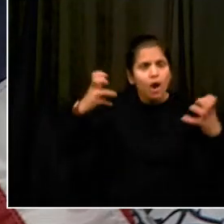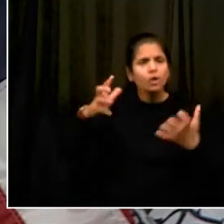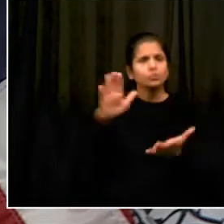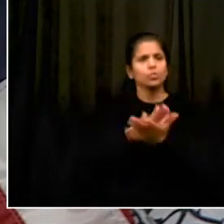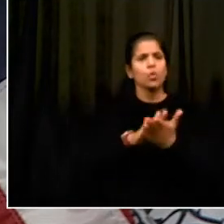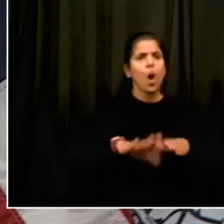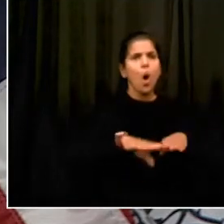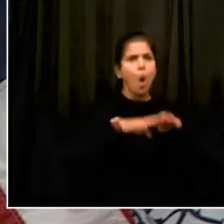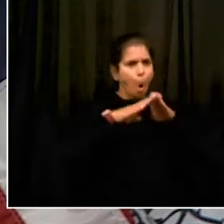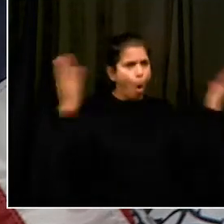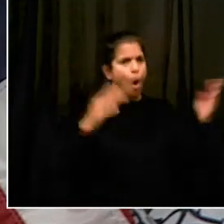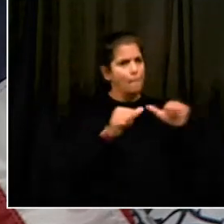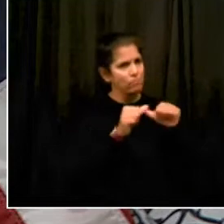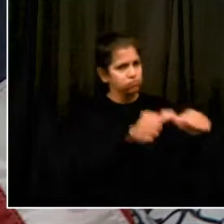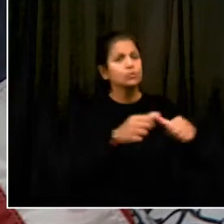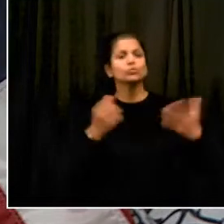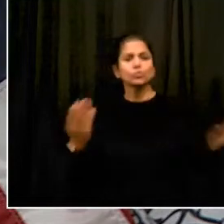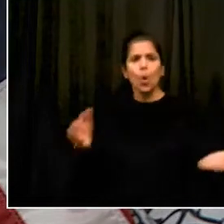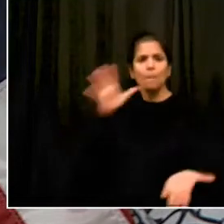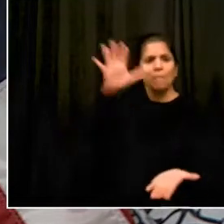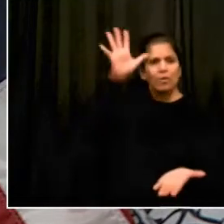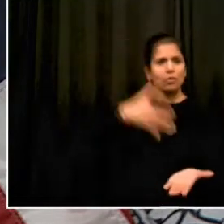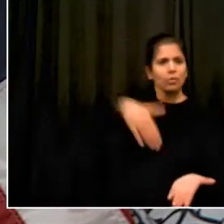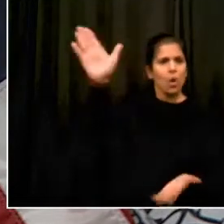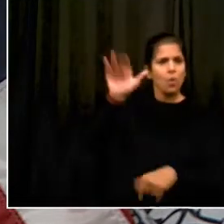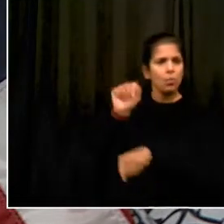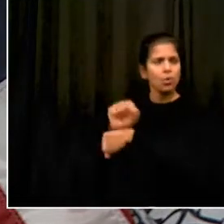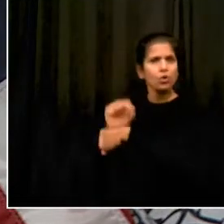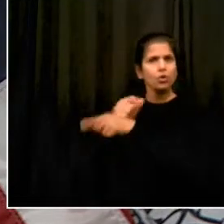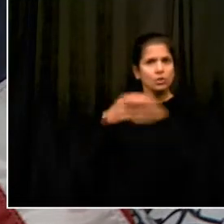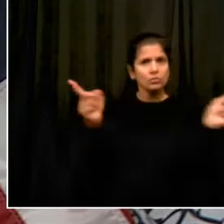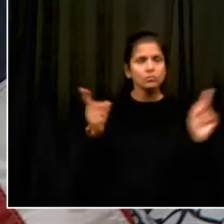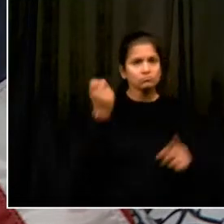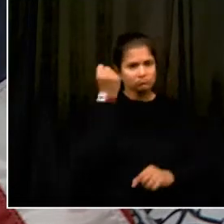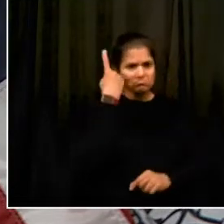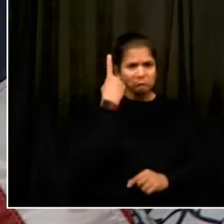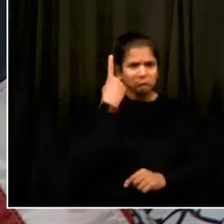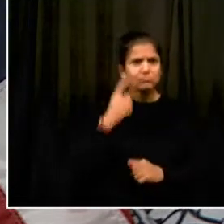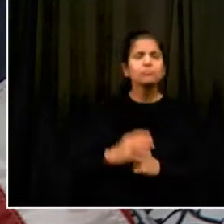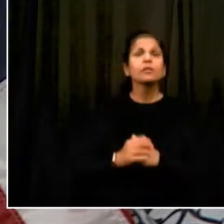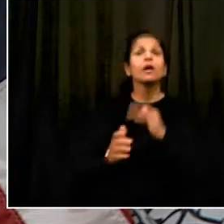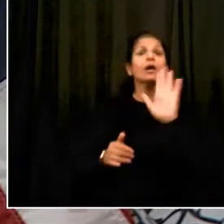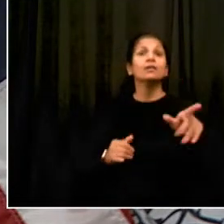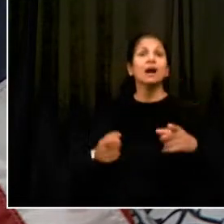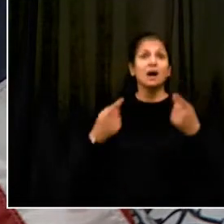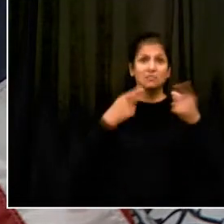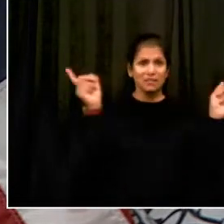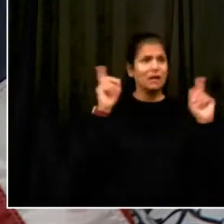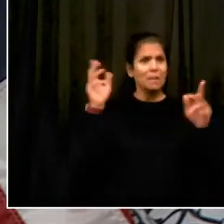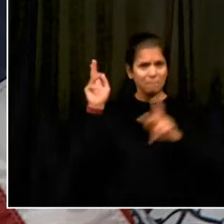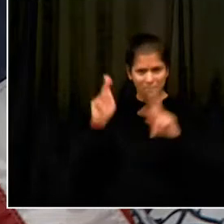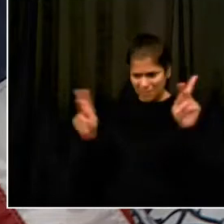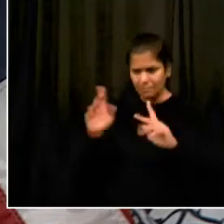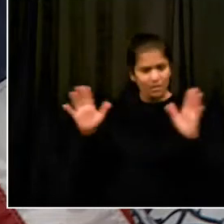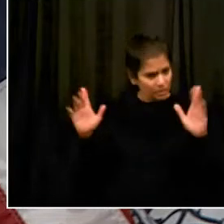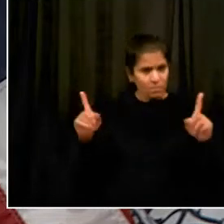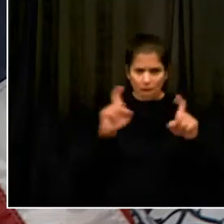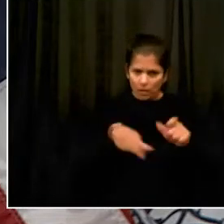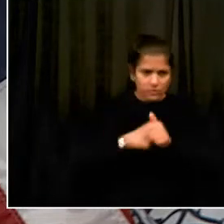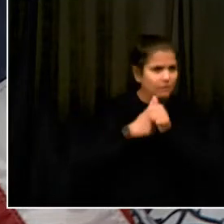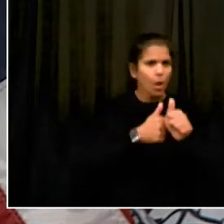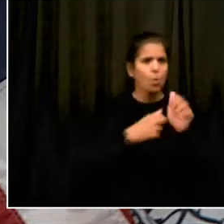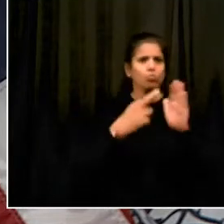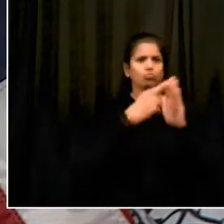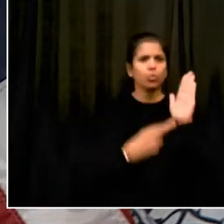that this week and beyond. Okay, now, in that very same vein, what can you do? Every parent, we need you